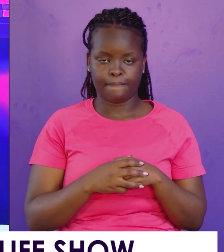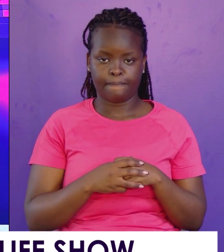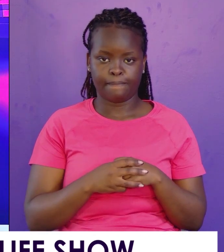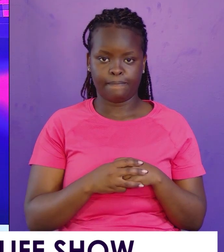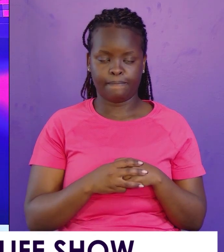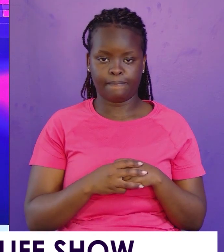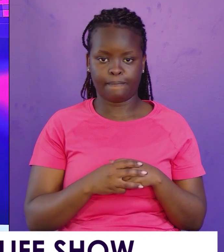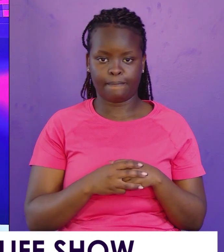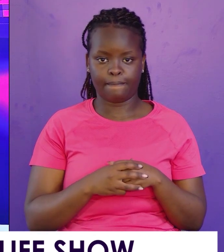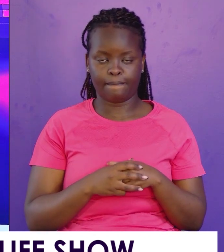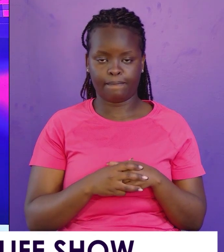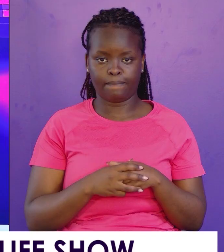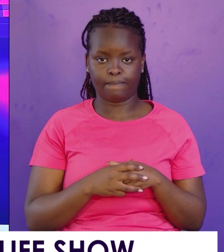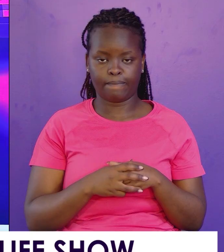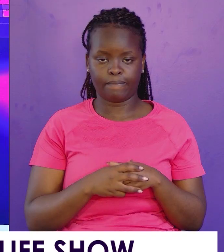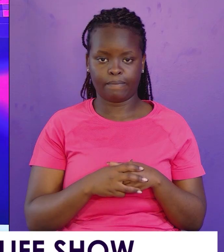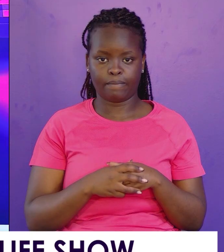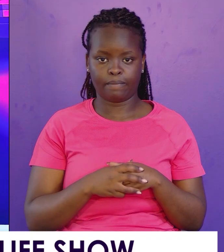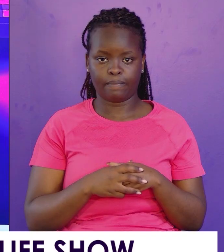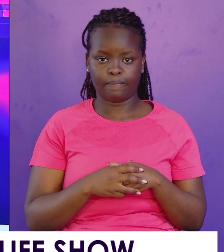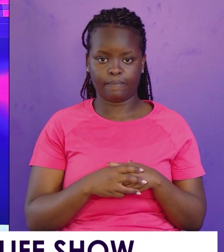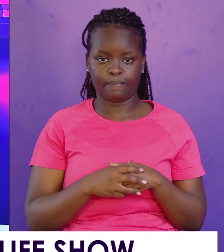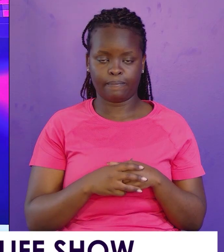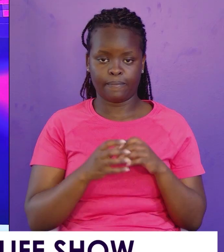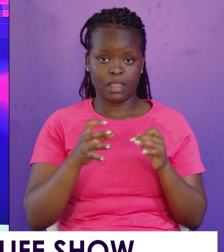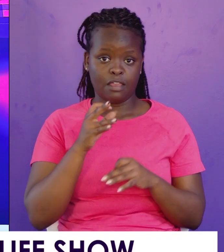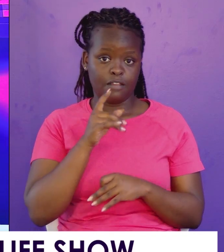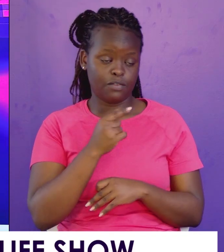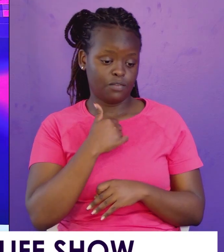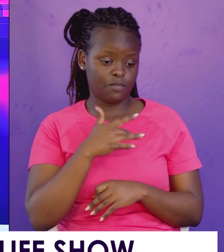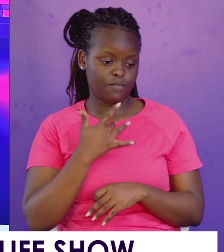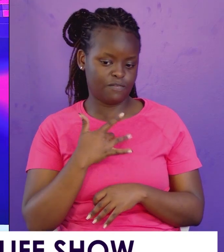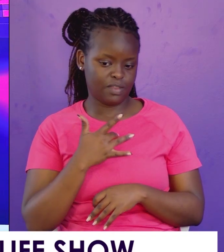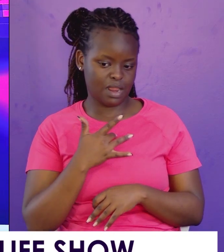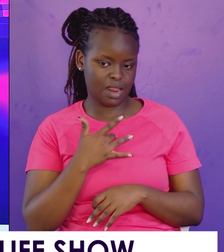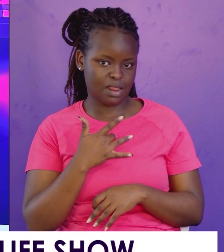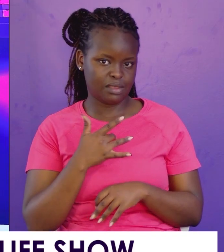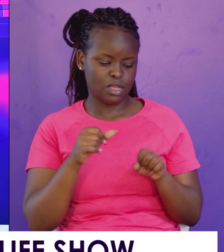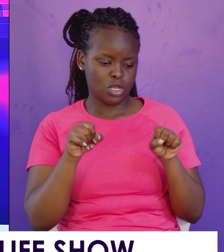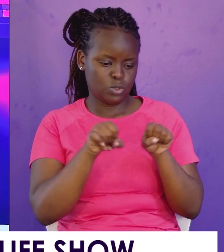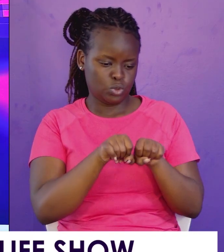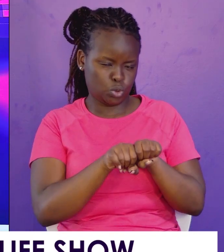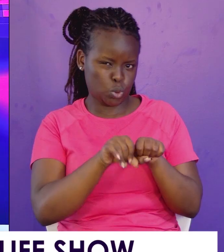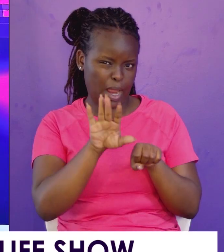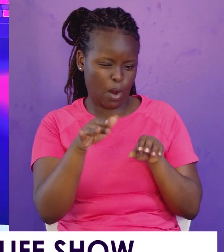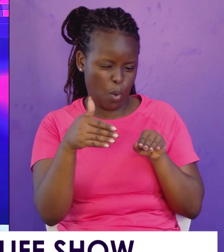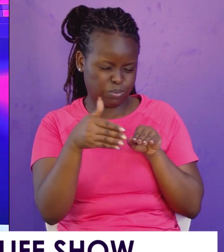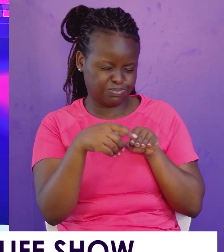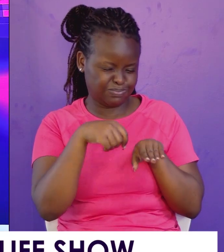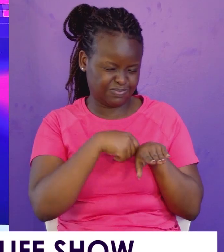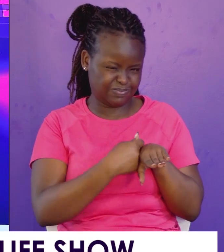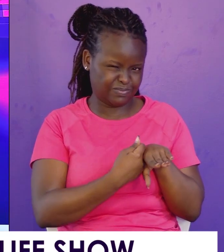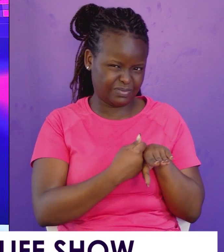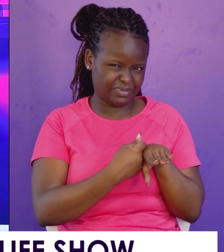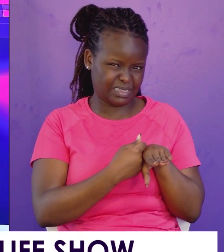to process the message that you want to present. So if you feel that there is your shoe is pinching Yeah. very seriously, you